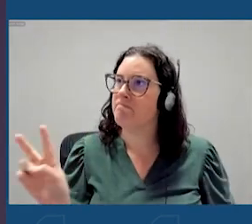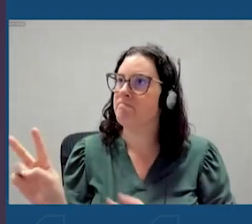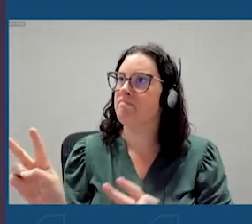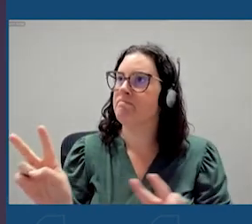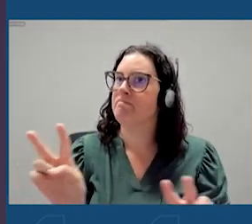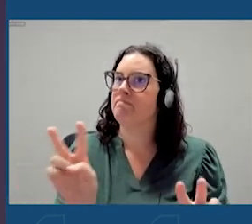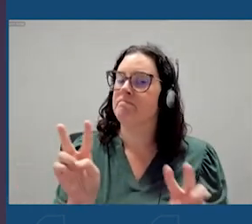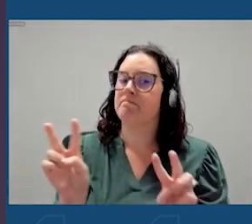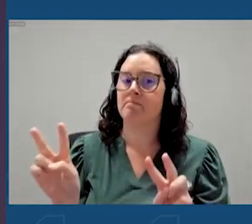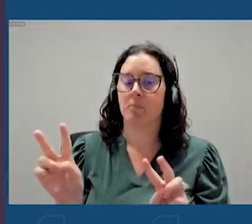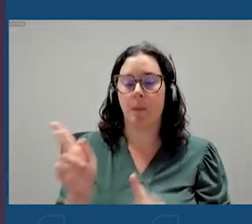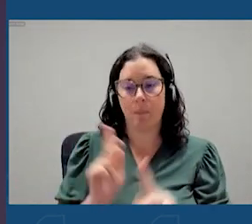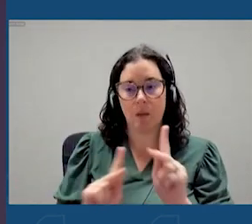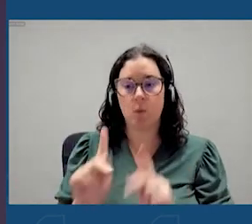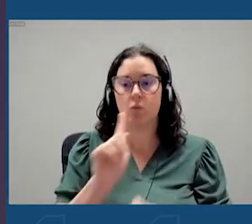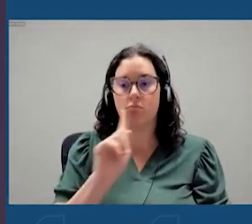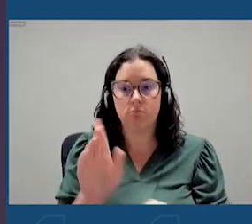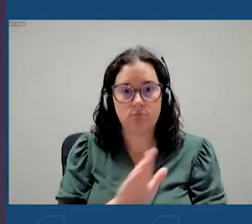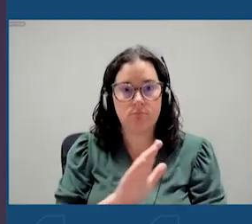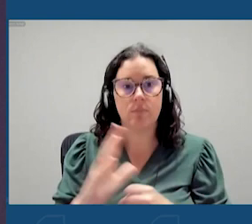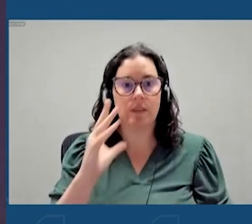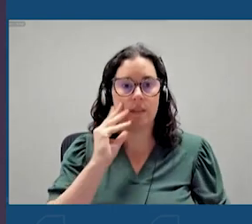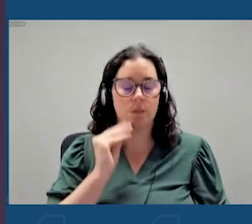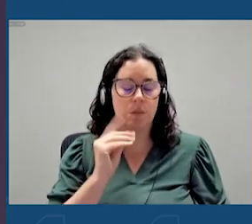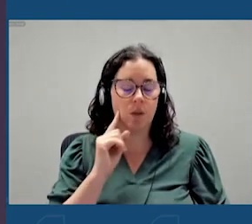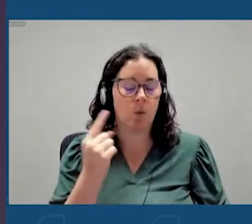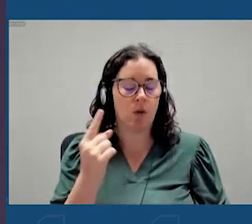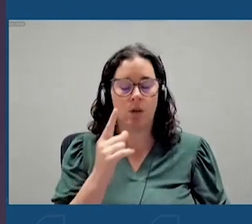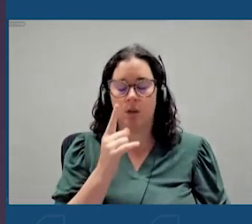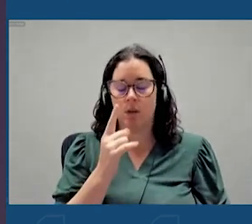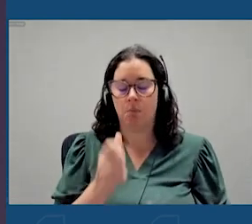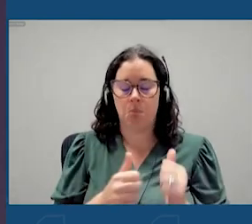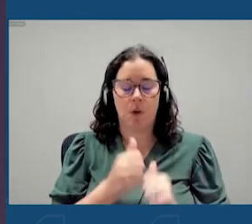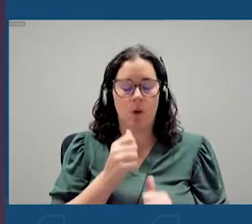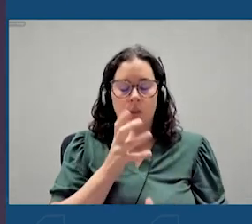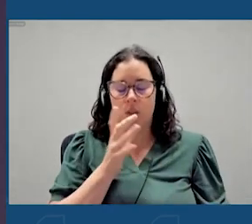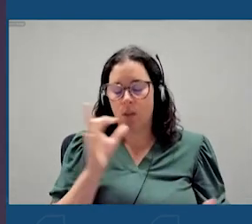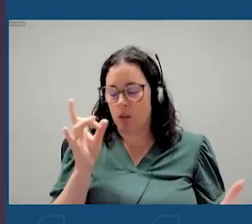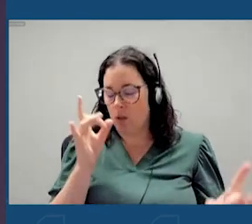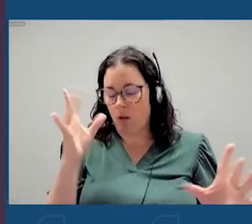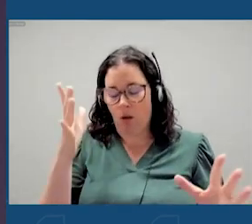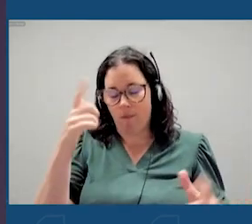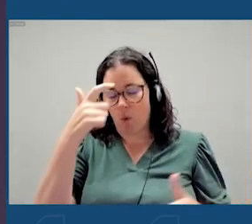who had to endure one of the most horrific man-made